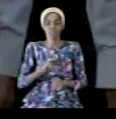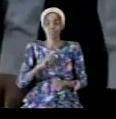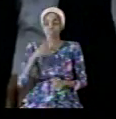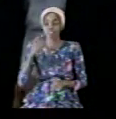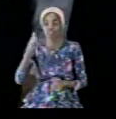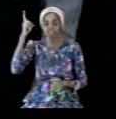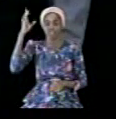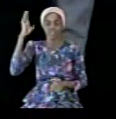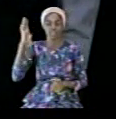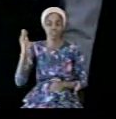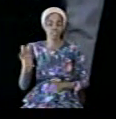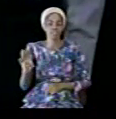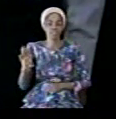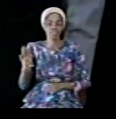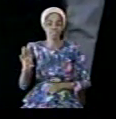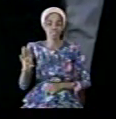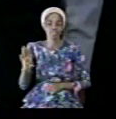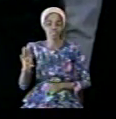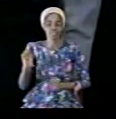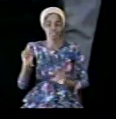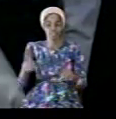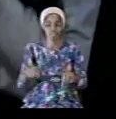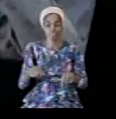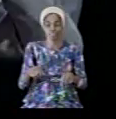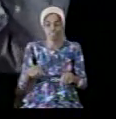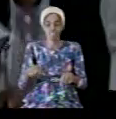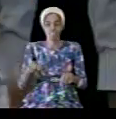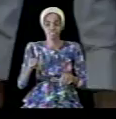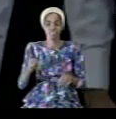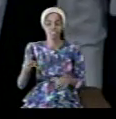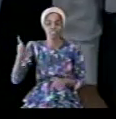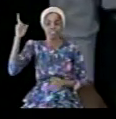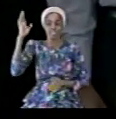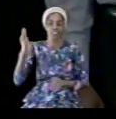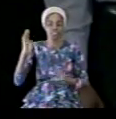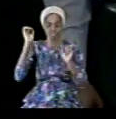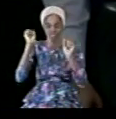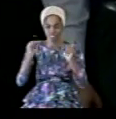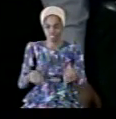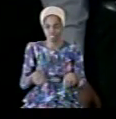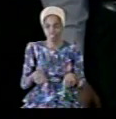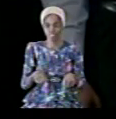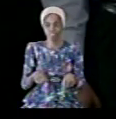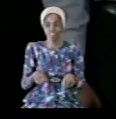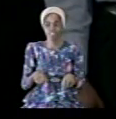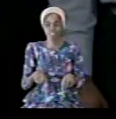God can. Listen, God can.